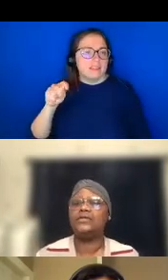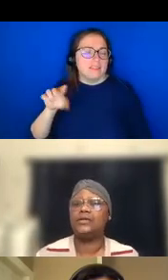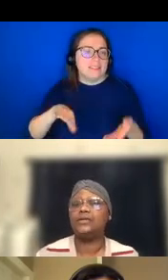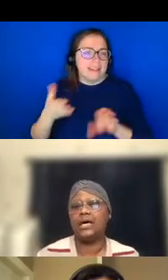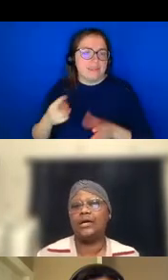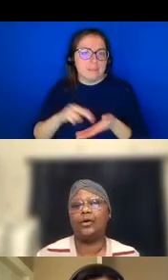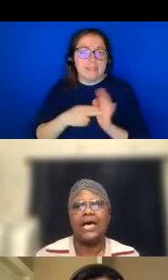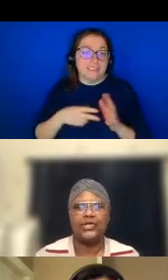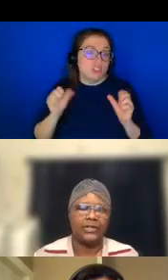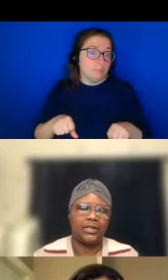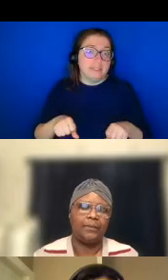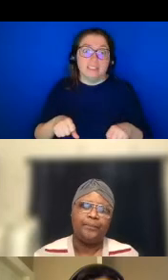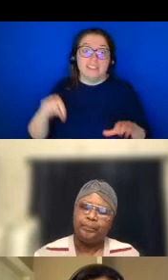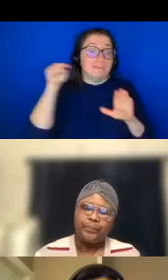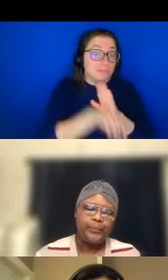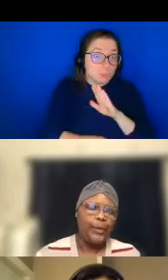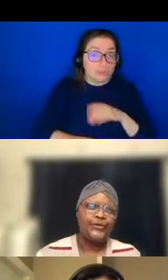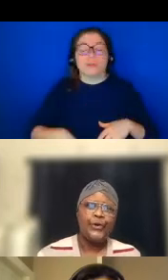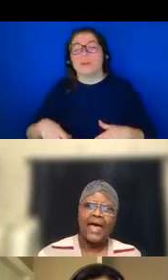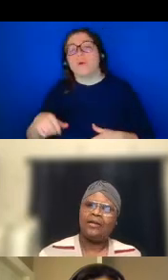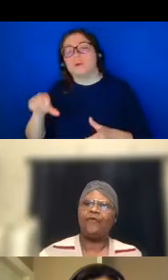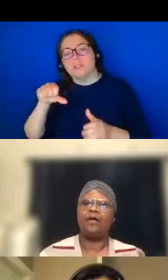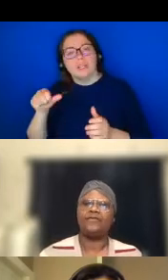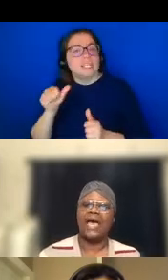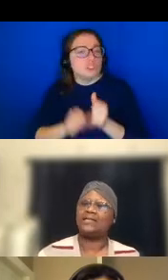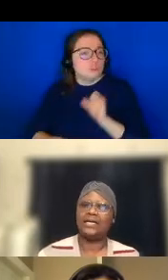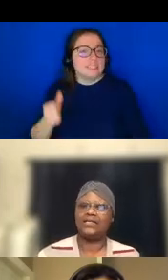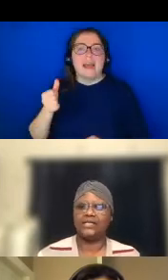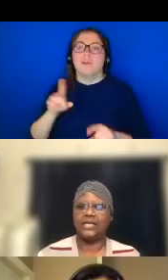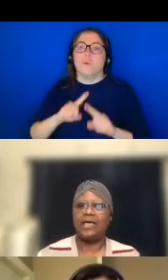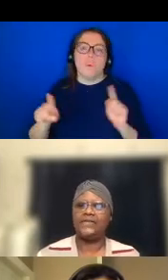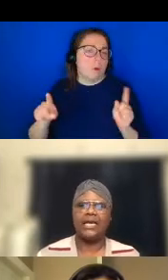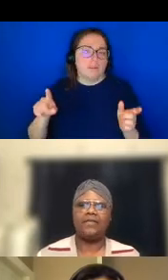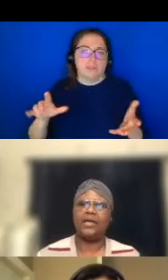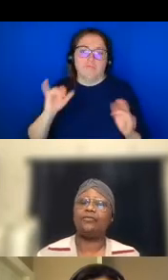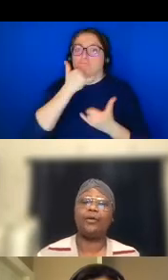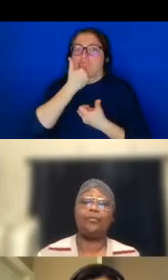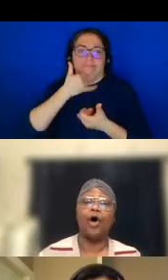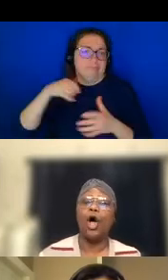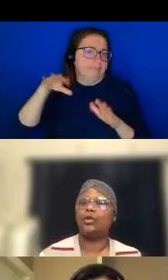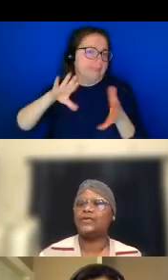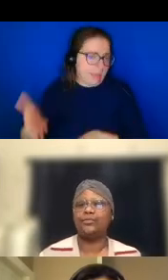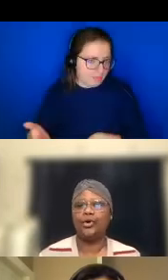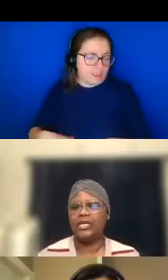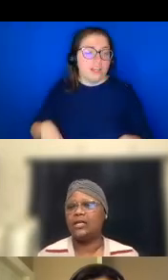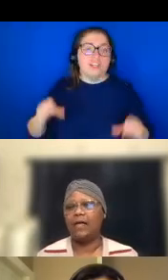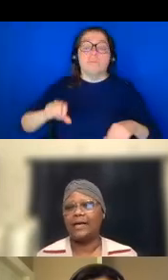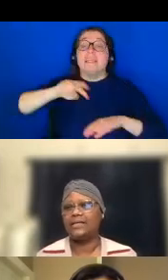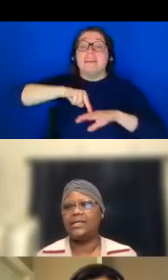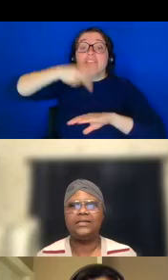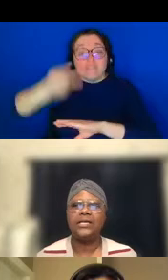violence, suicide, or casualty. So that involves accidental deaths, anything from falls to motor